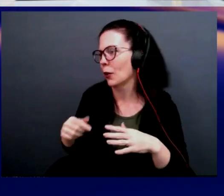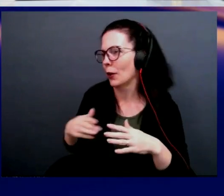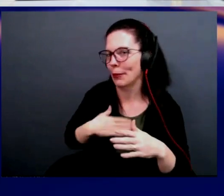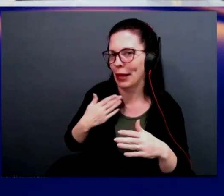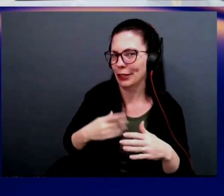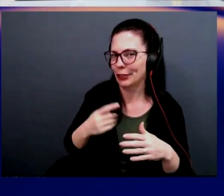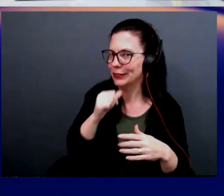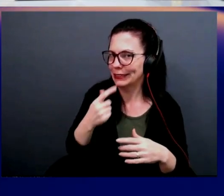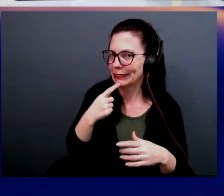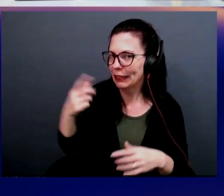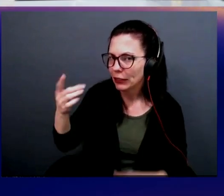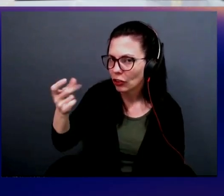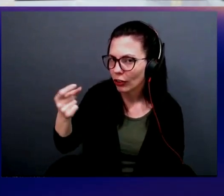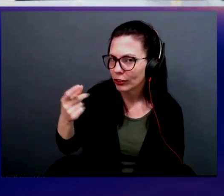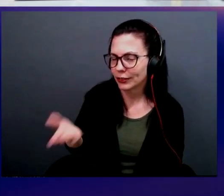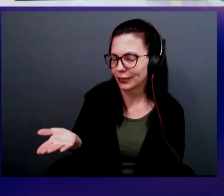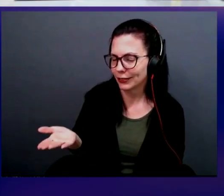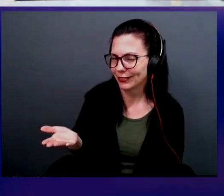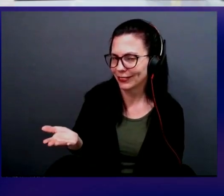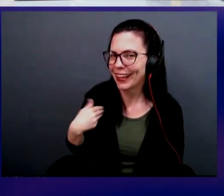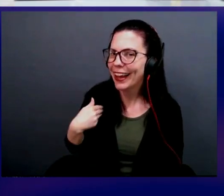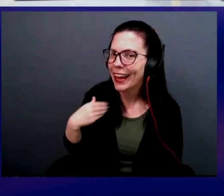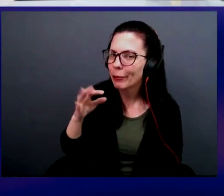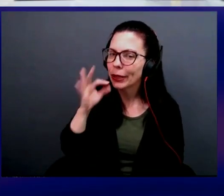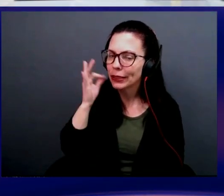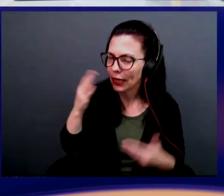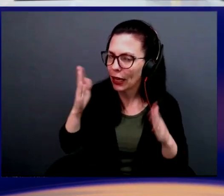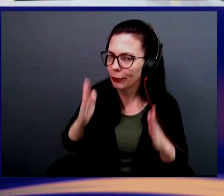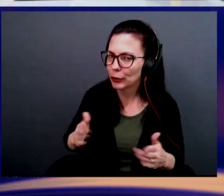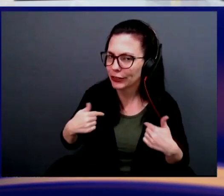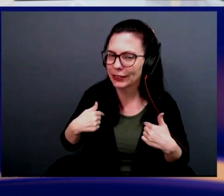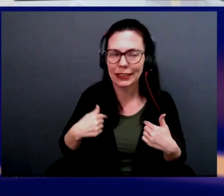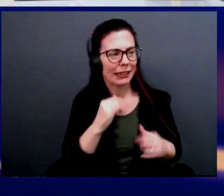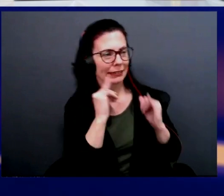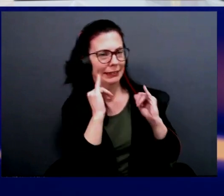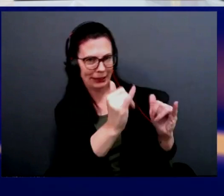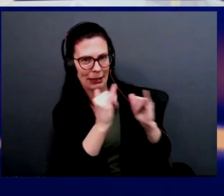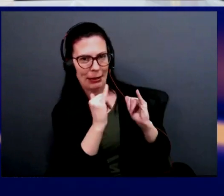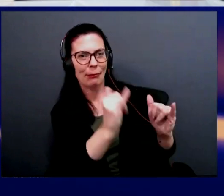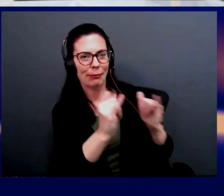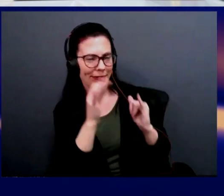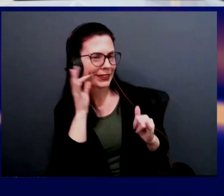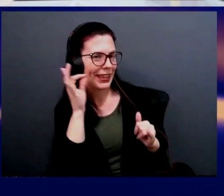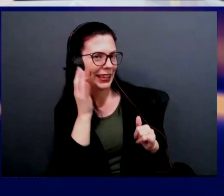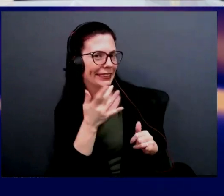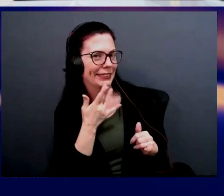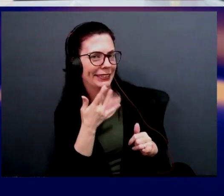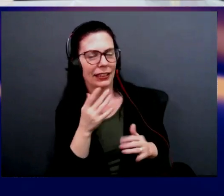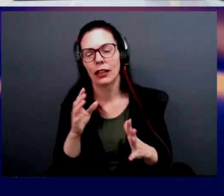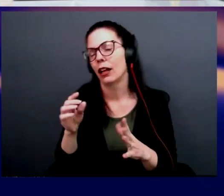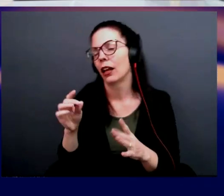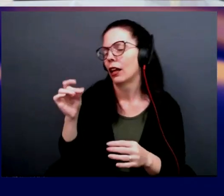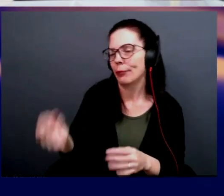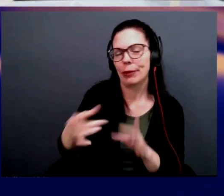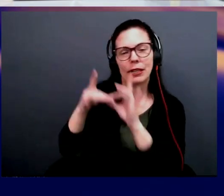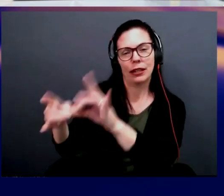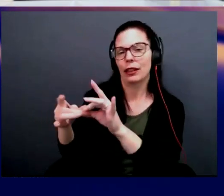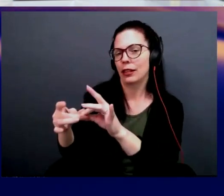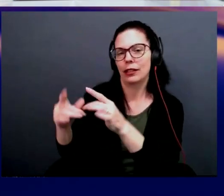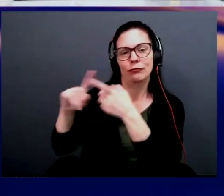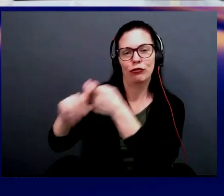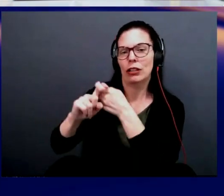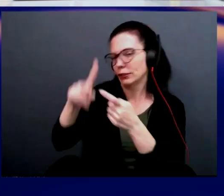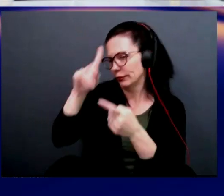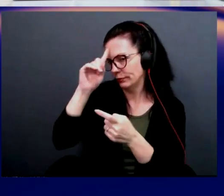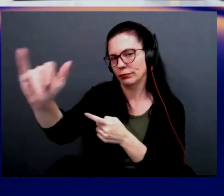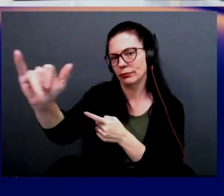dogs. I'm a cat person. I'm a cat person as well. Immediately bonded, Danny. Yes. We're bonded for life. Yep.